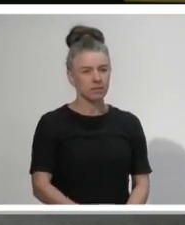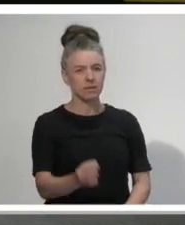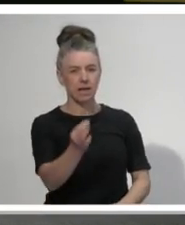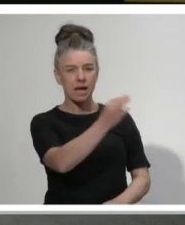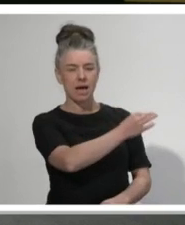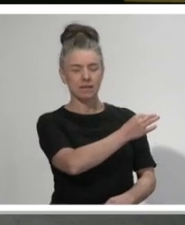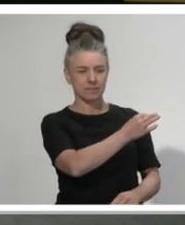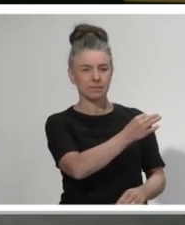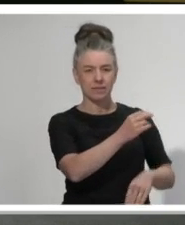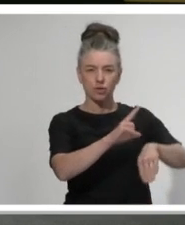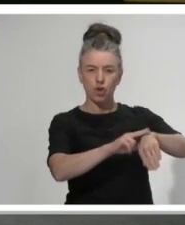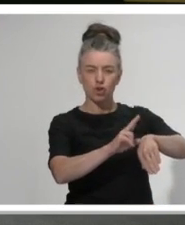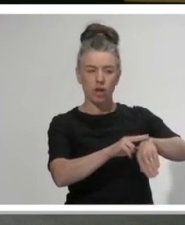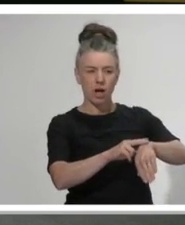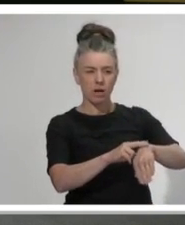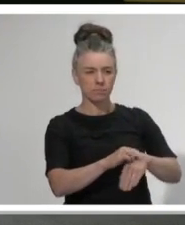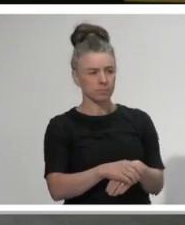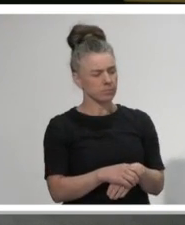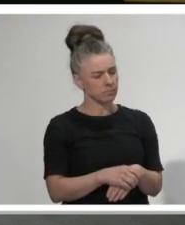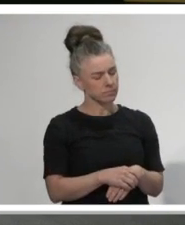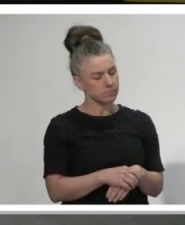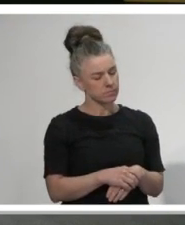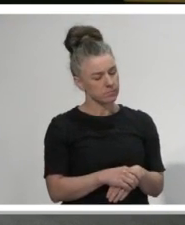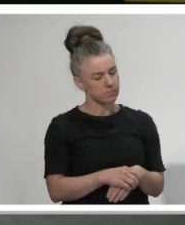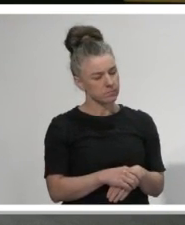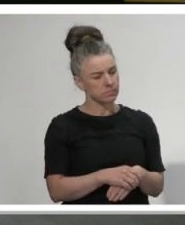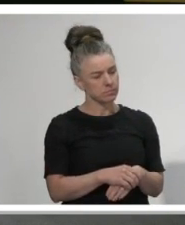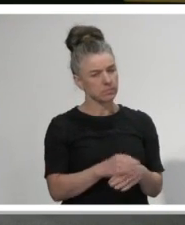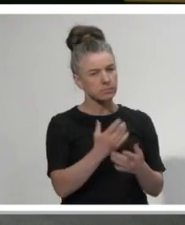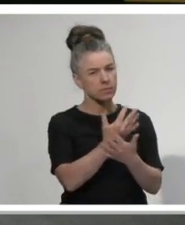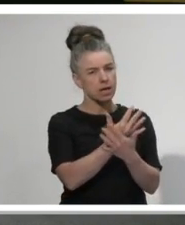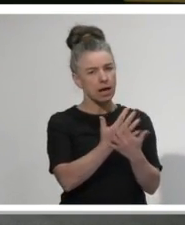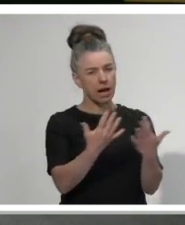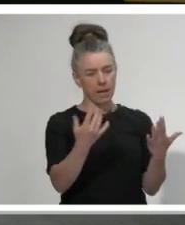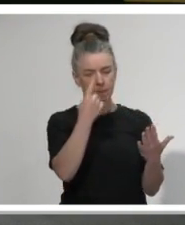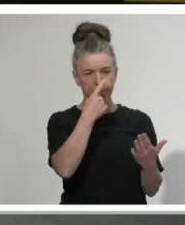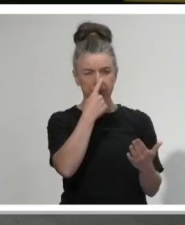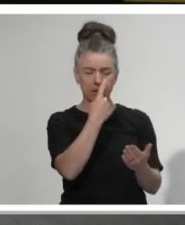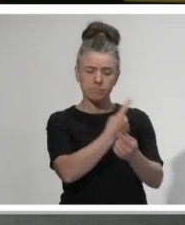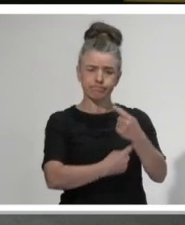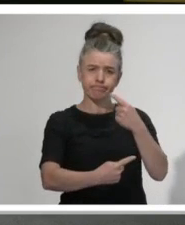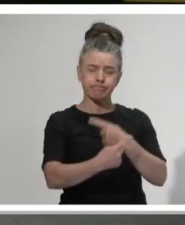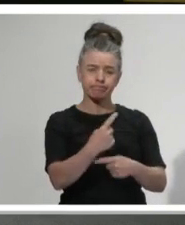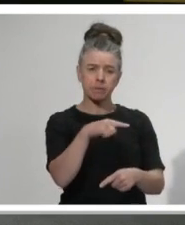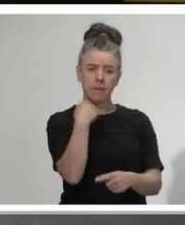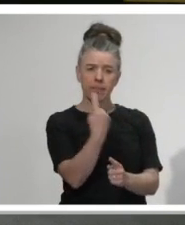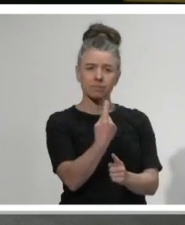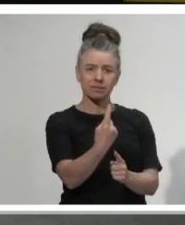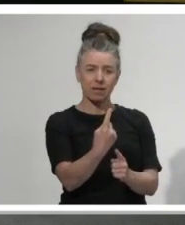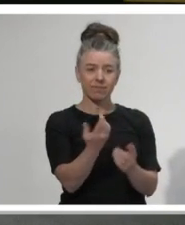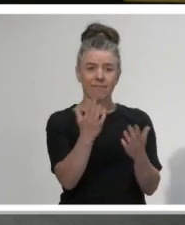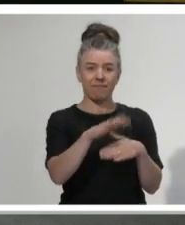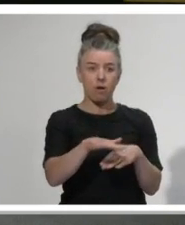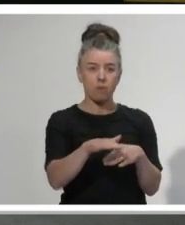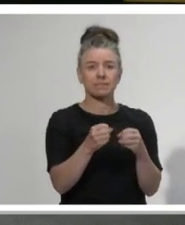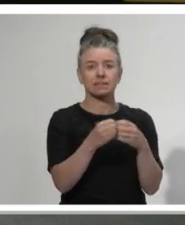newsroom. Have you got an update on the number of suicides that have occurred since lockdown? And if so, what is the policy regarding testing